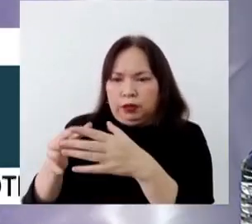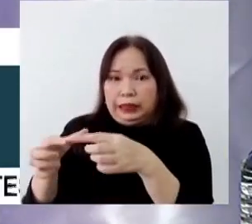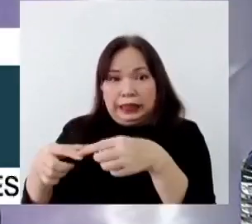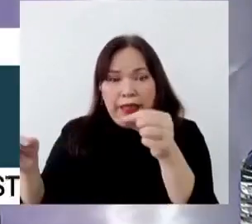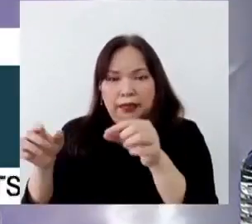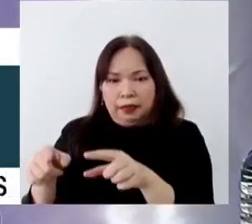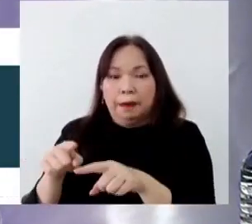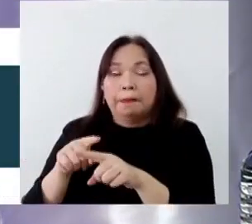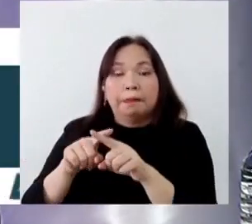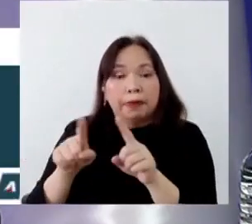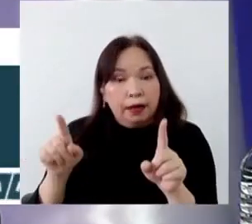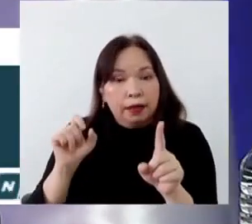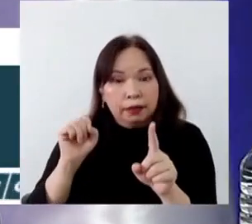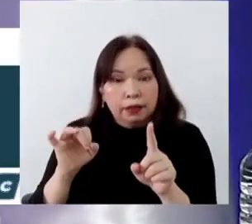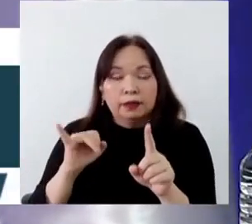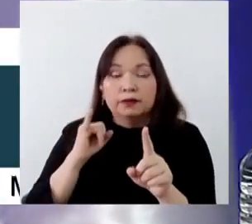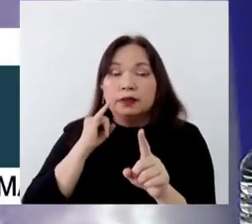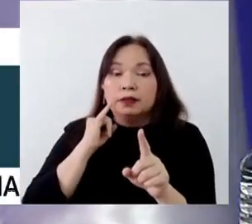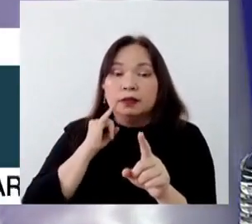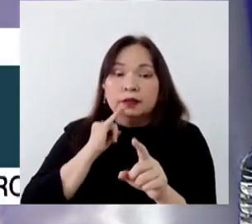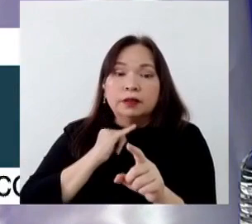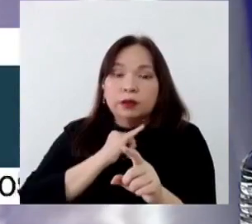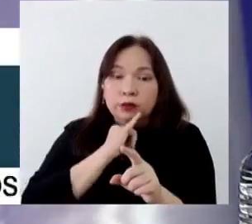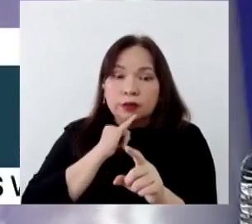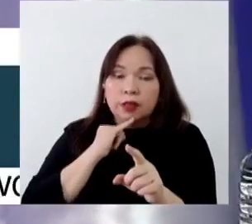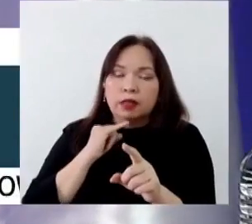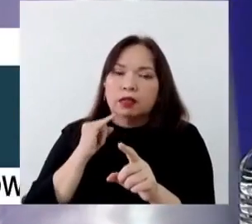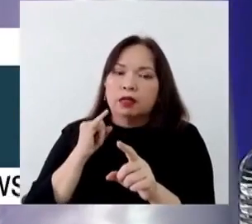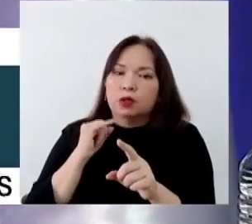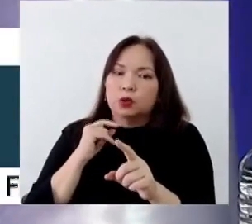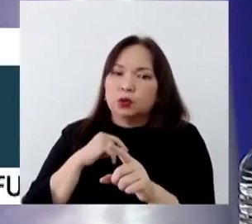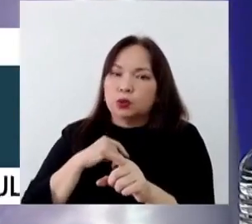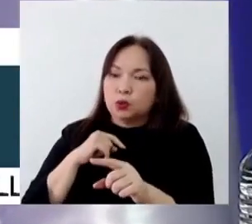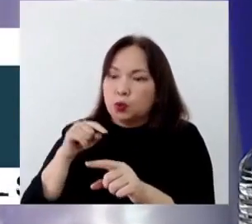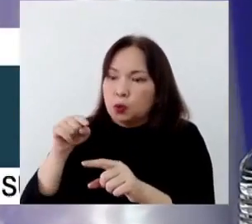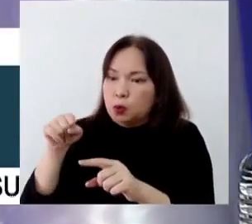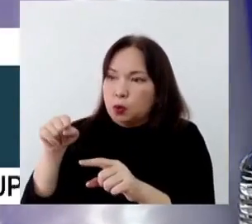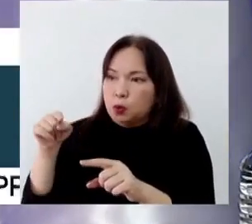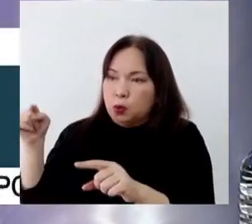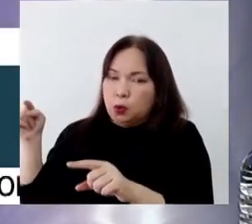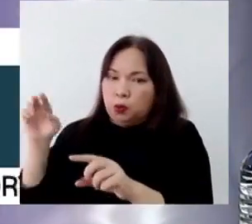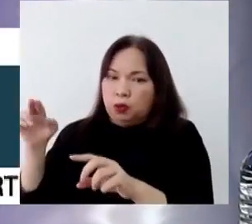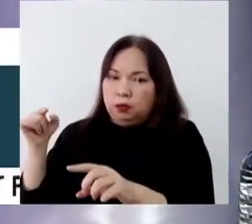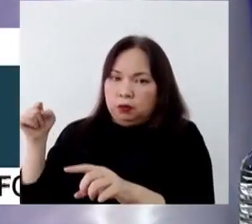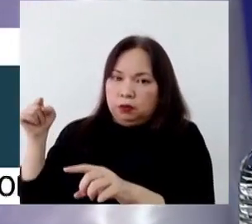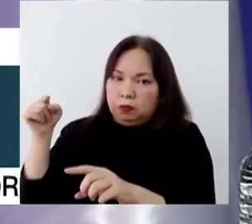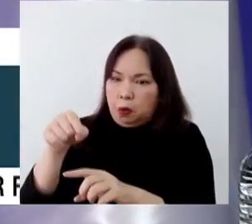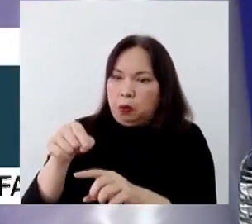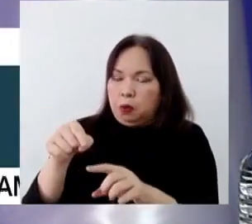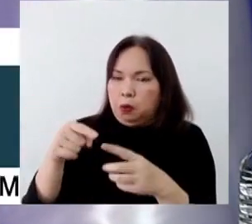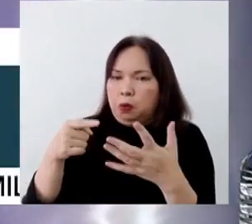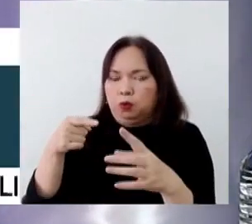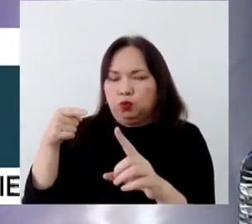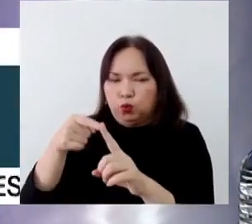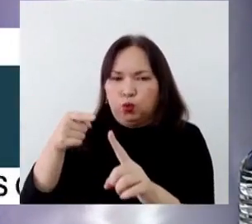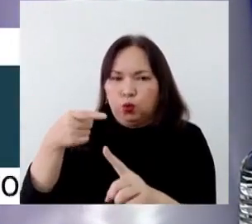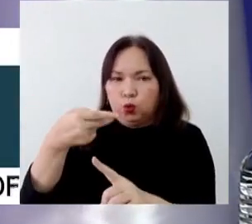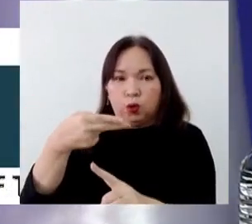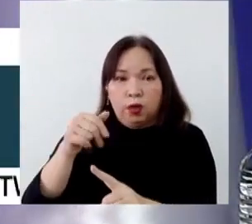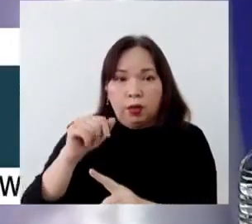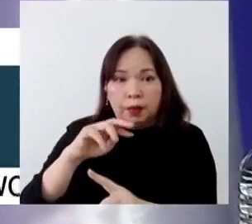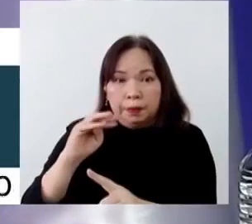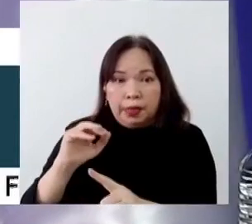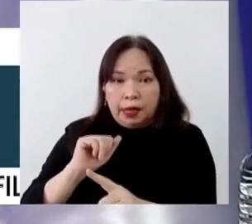actually conducts an operation against Hamas targets, there will be civilians who will naturally be